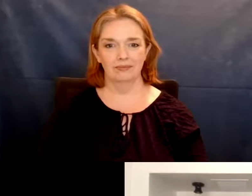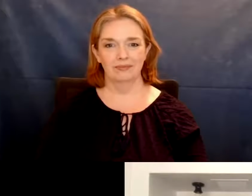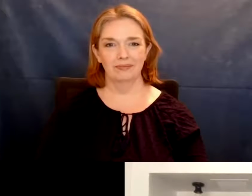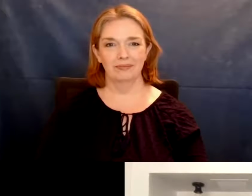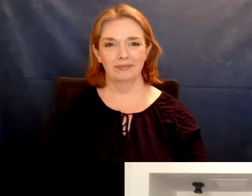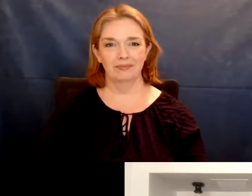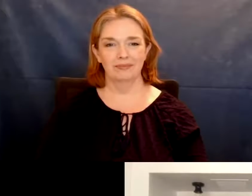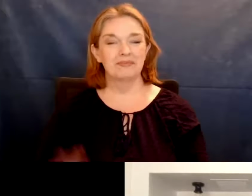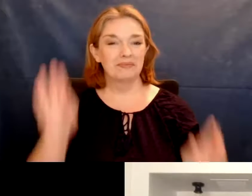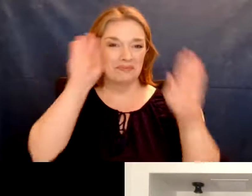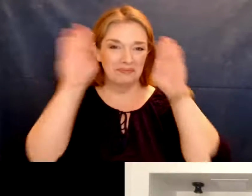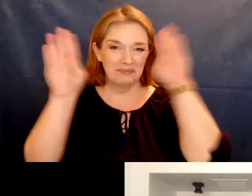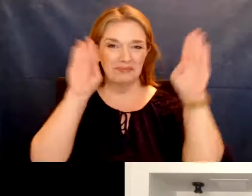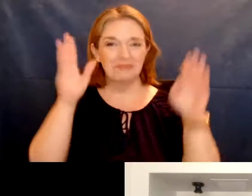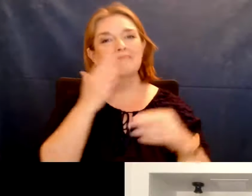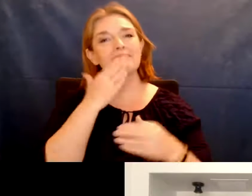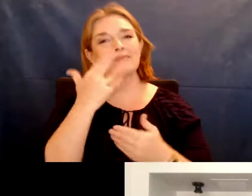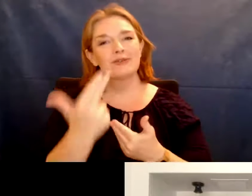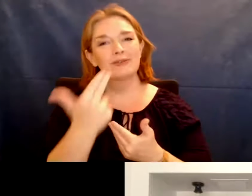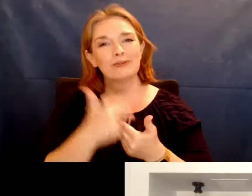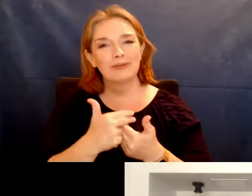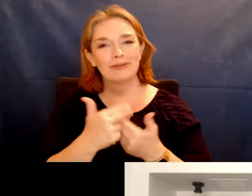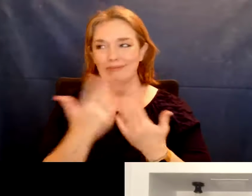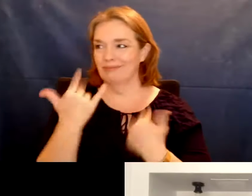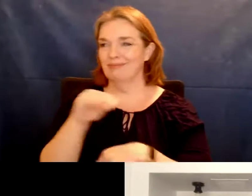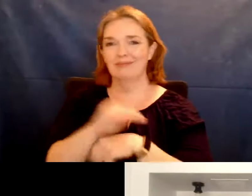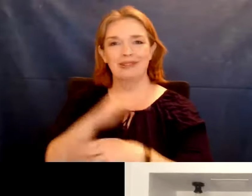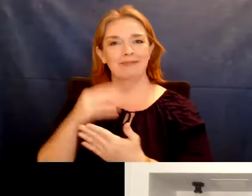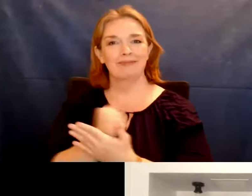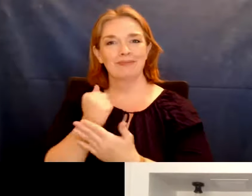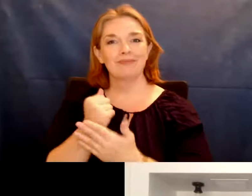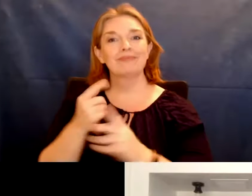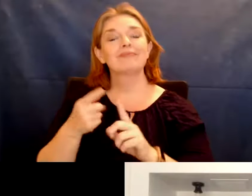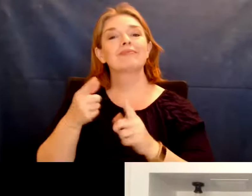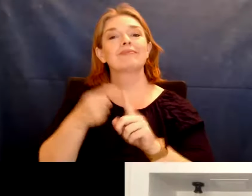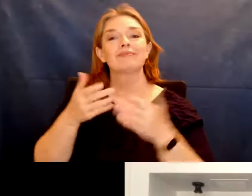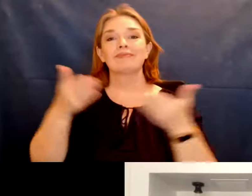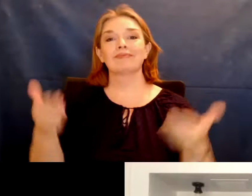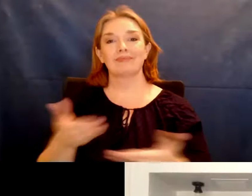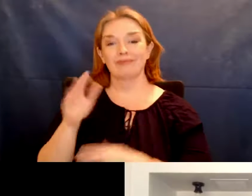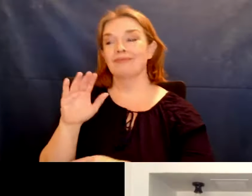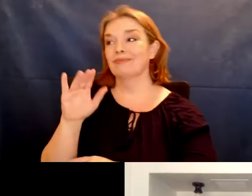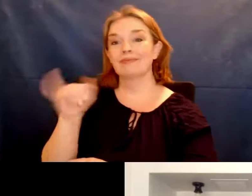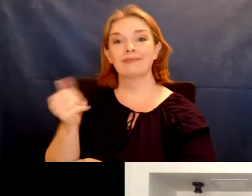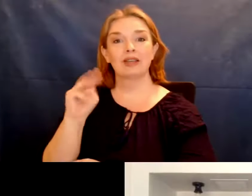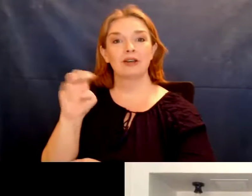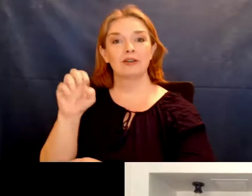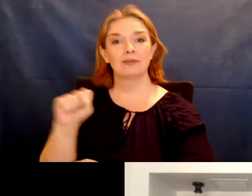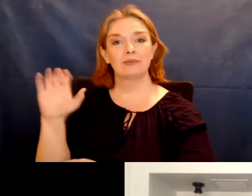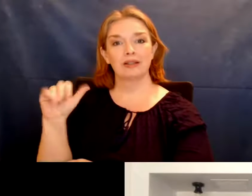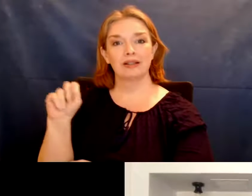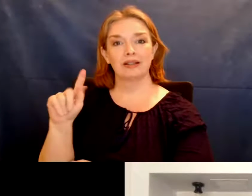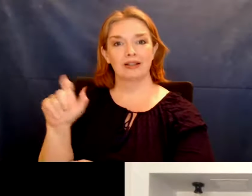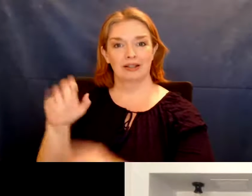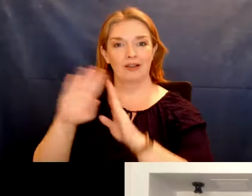Hello, everybody. Thank you all for joining us tonight for this presentation from James Castle House resident A.H. Jerriod Avant. My